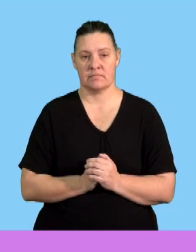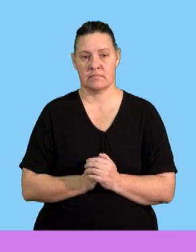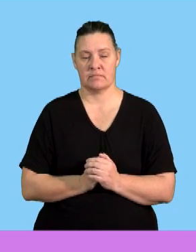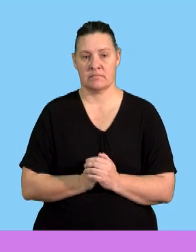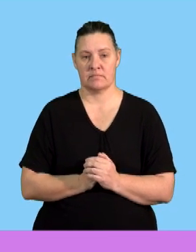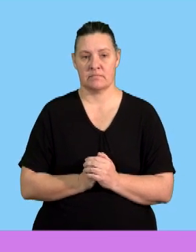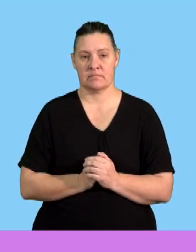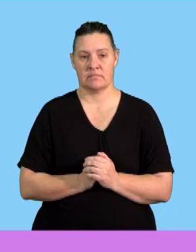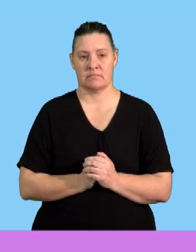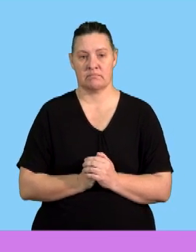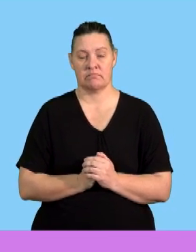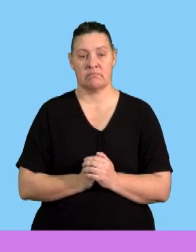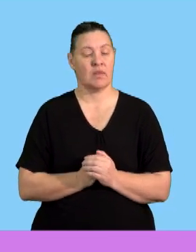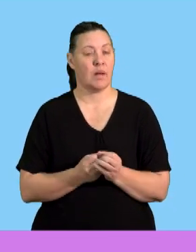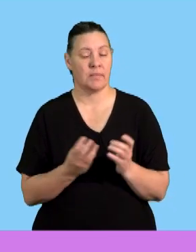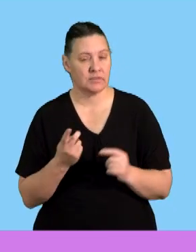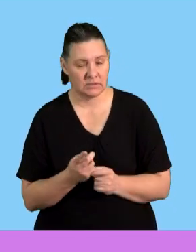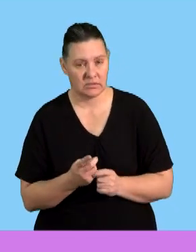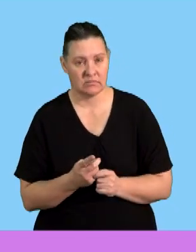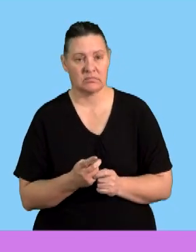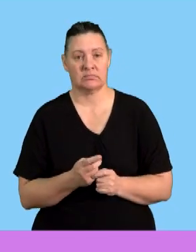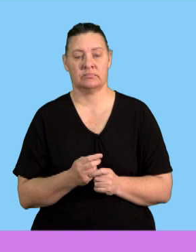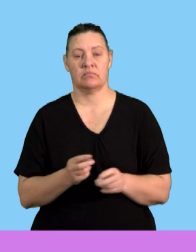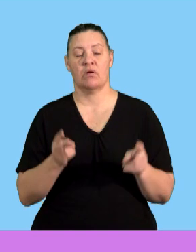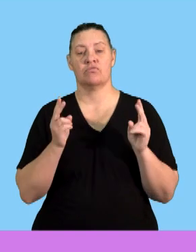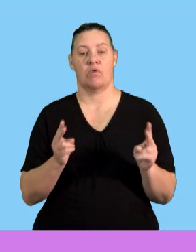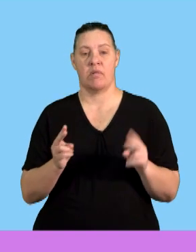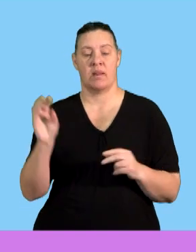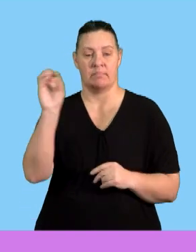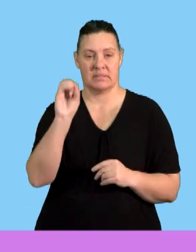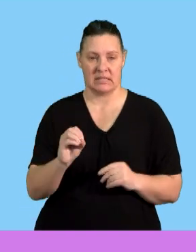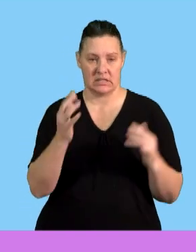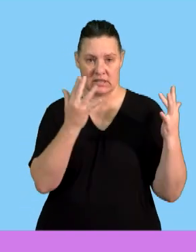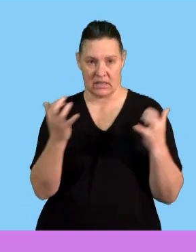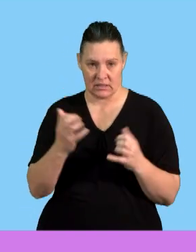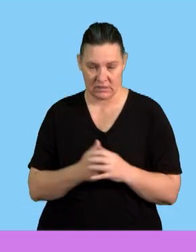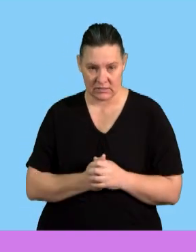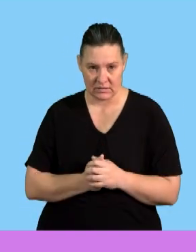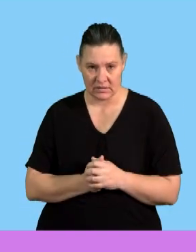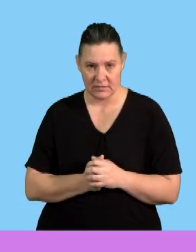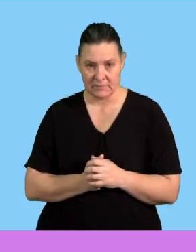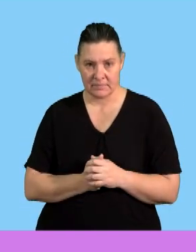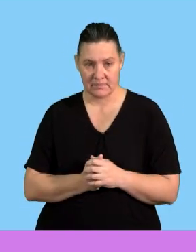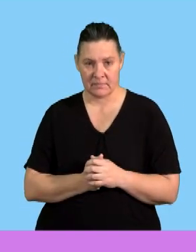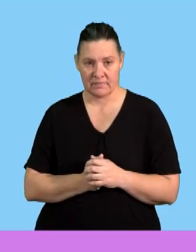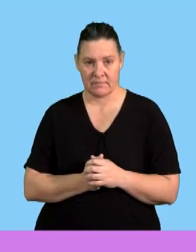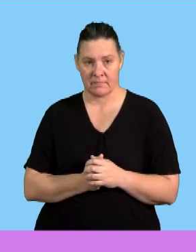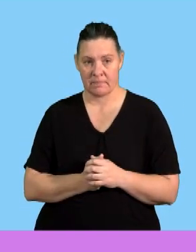And this is a normal percentage calculation. So it's going to